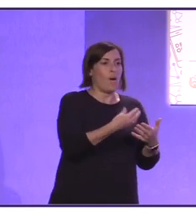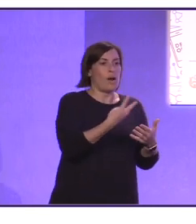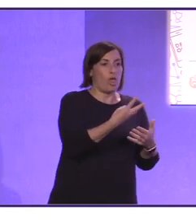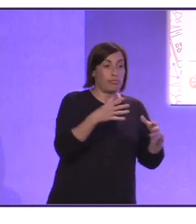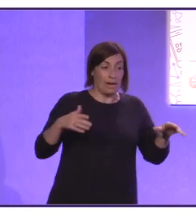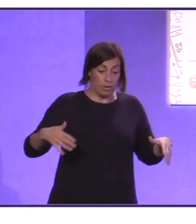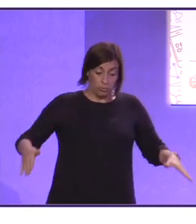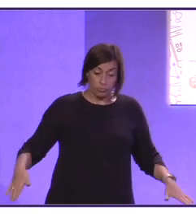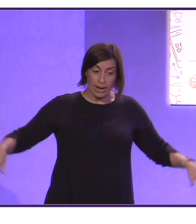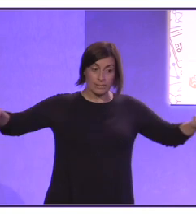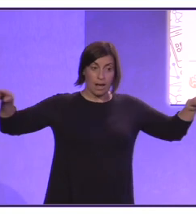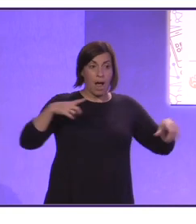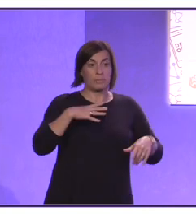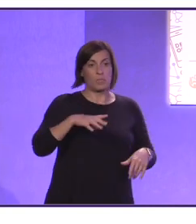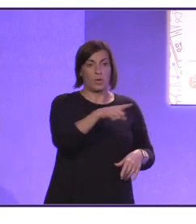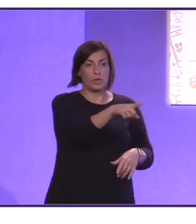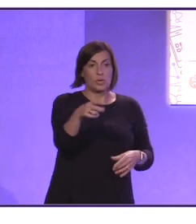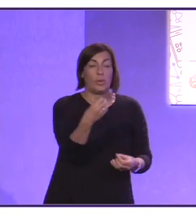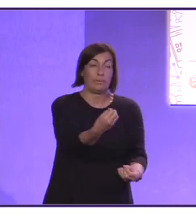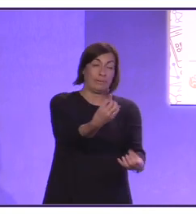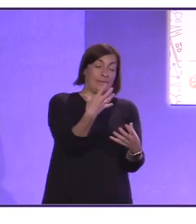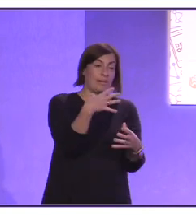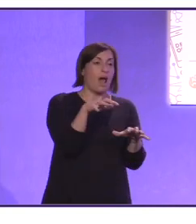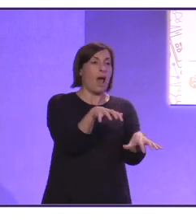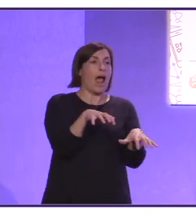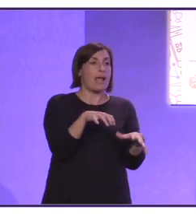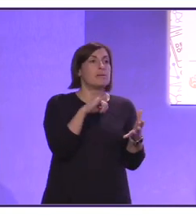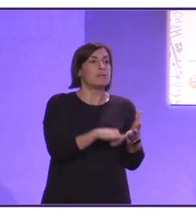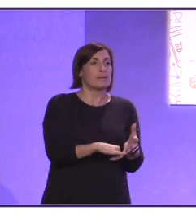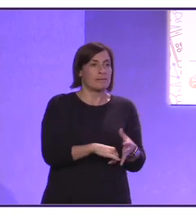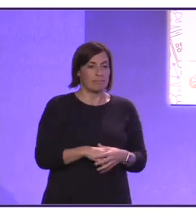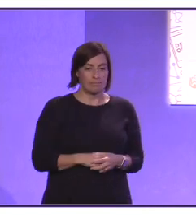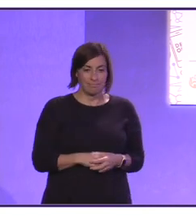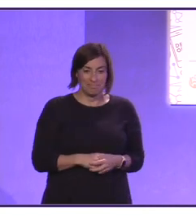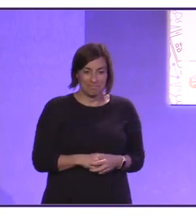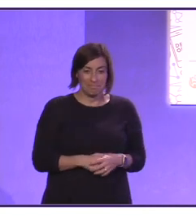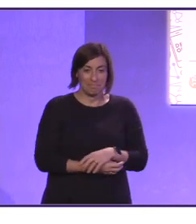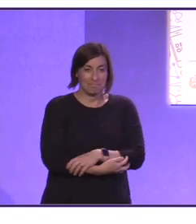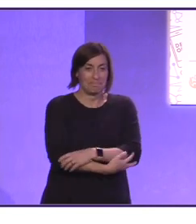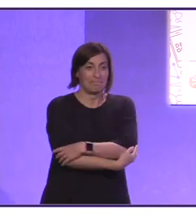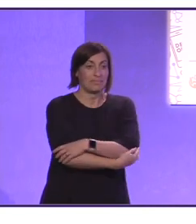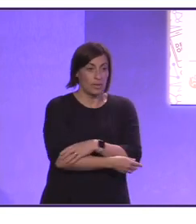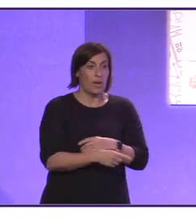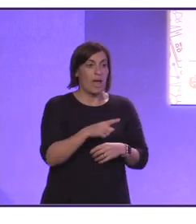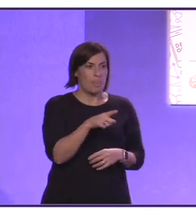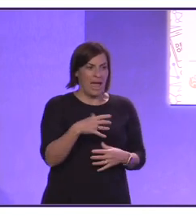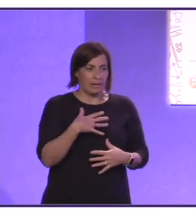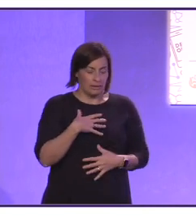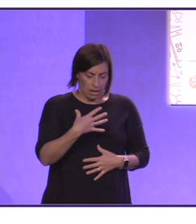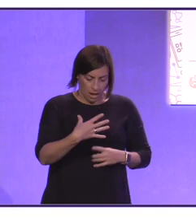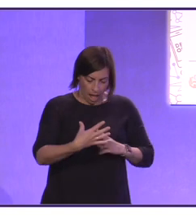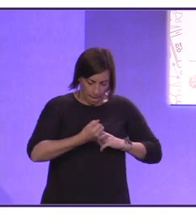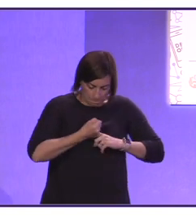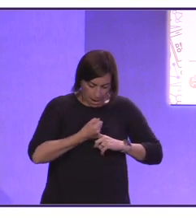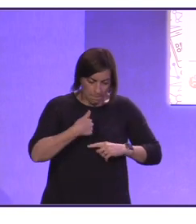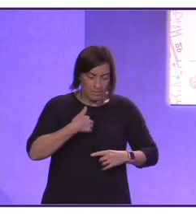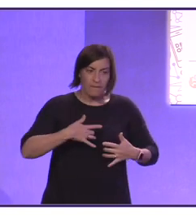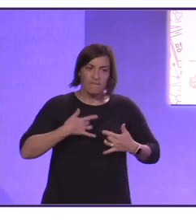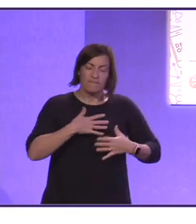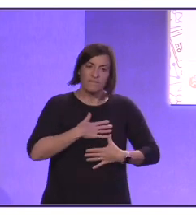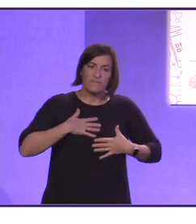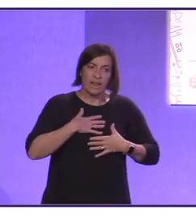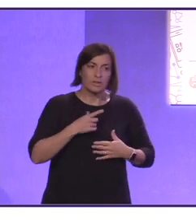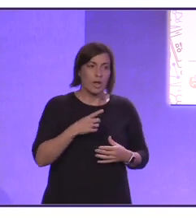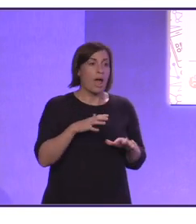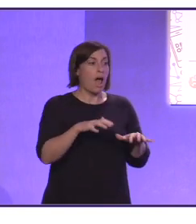at that point, I'd like you to shout back the word lions. Just notice how you're feeling, please. So,